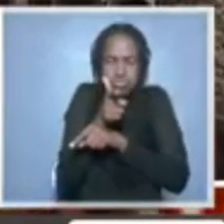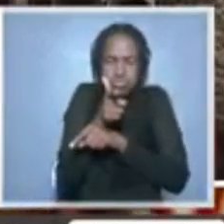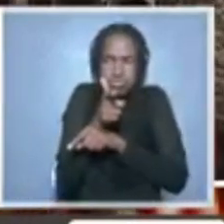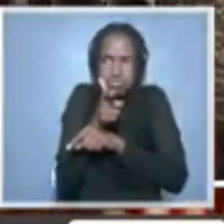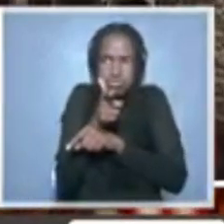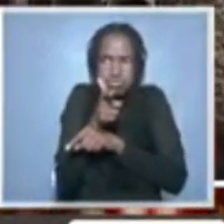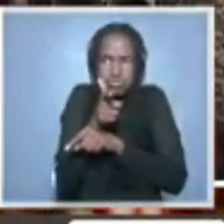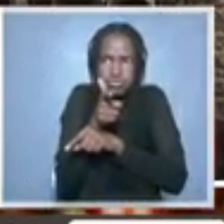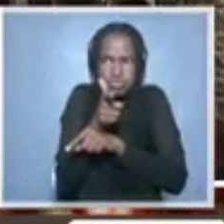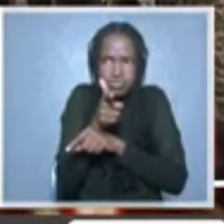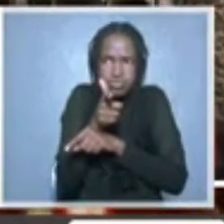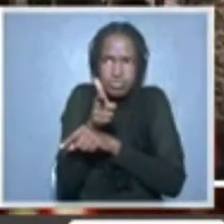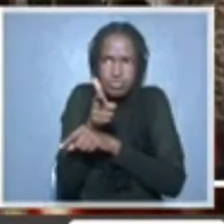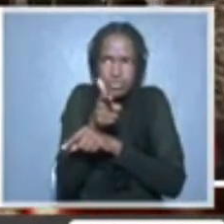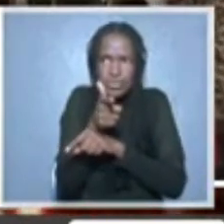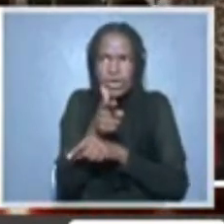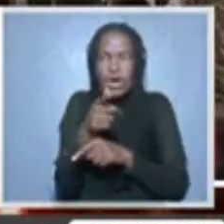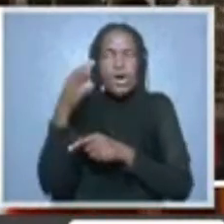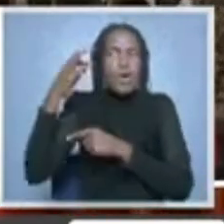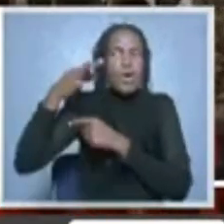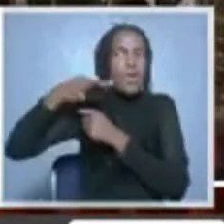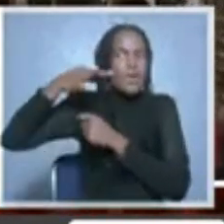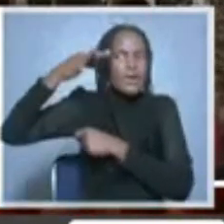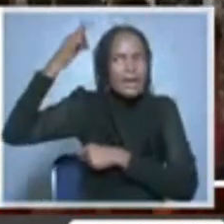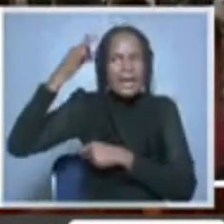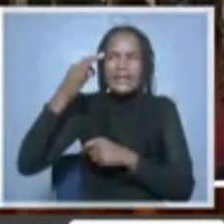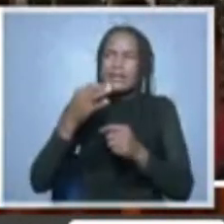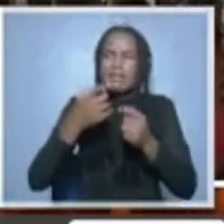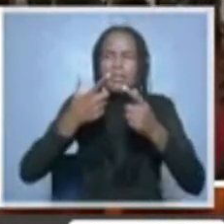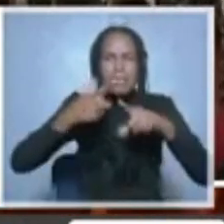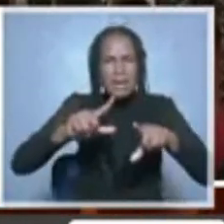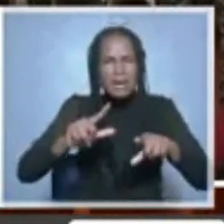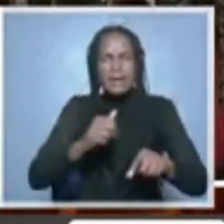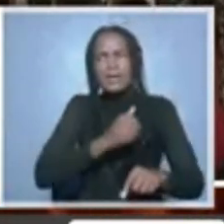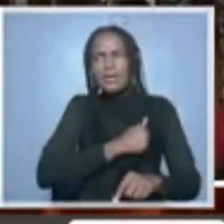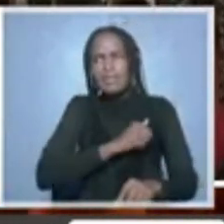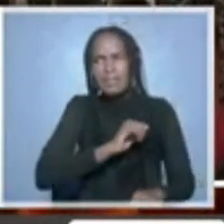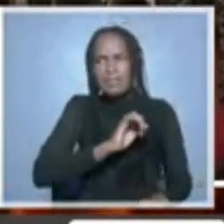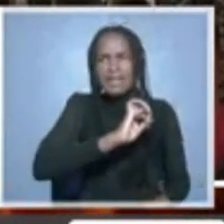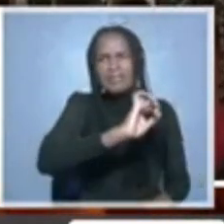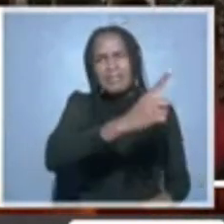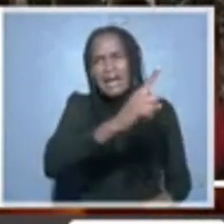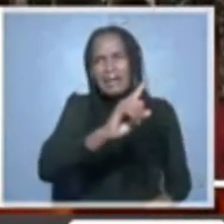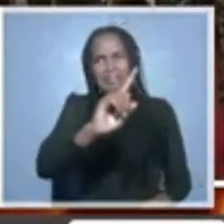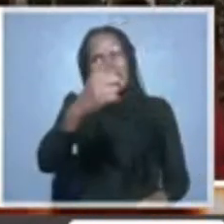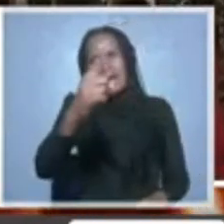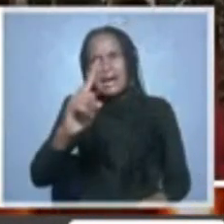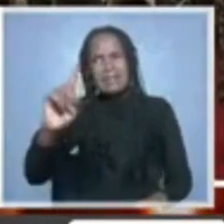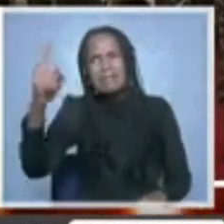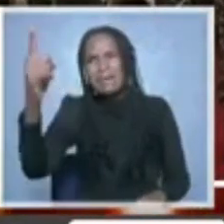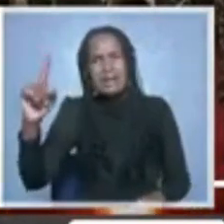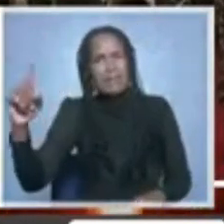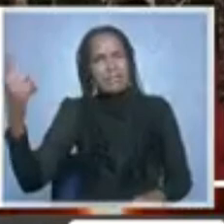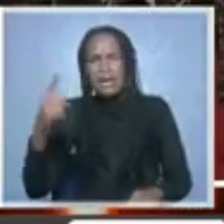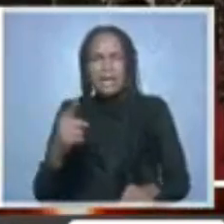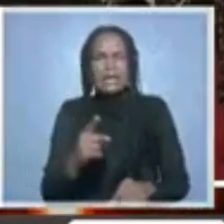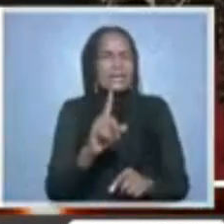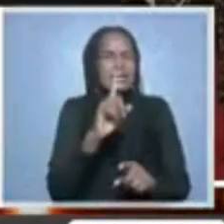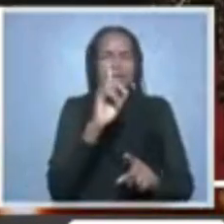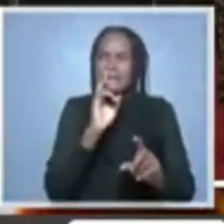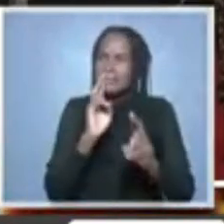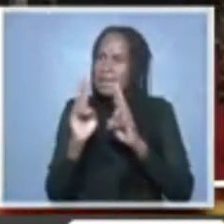been broadcasting this, speaking to people in the languages that they understand. I think we literally catered